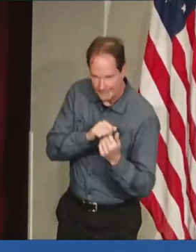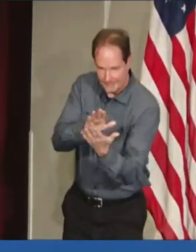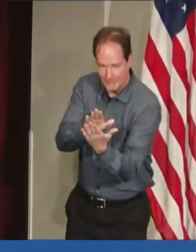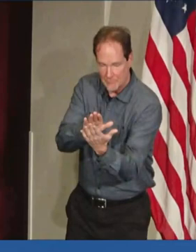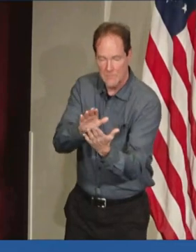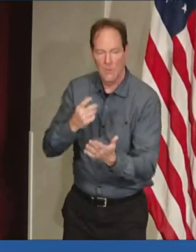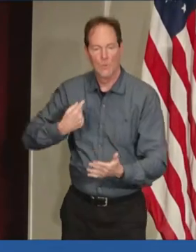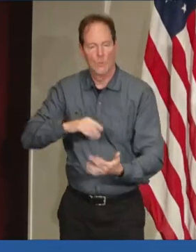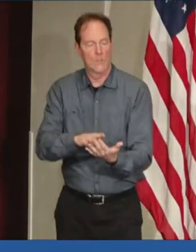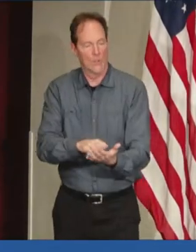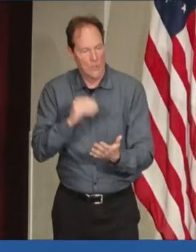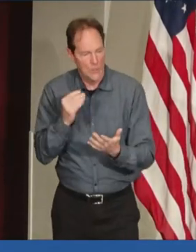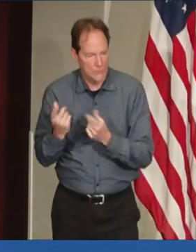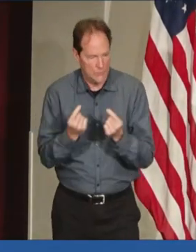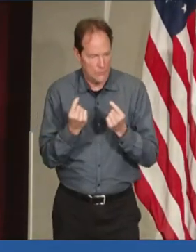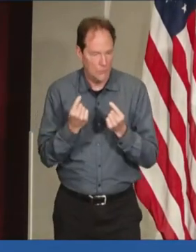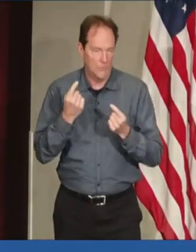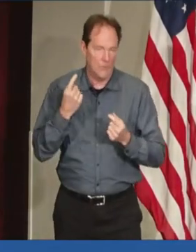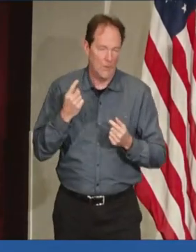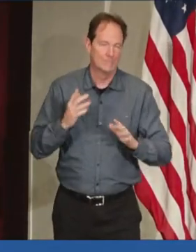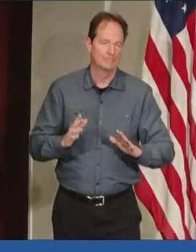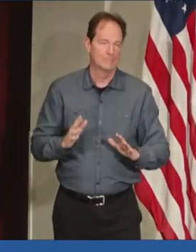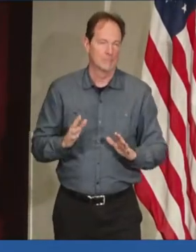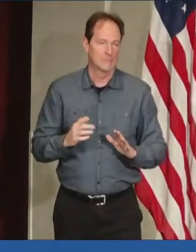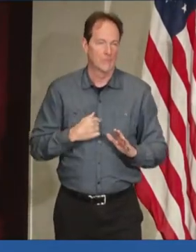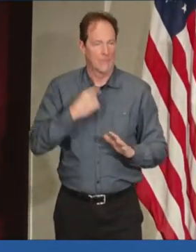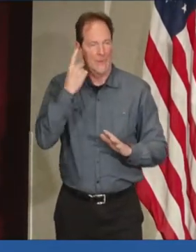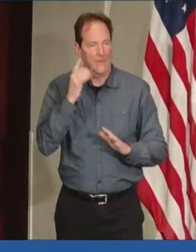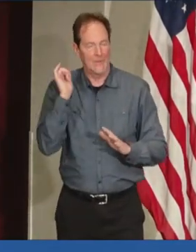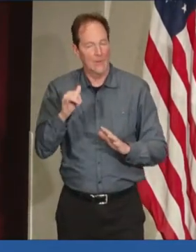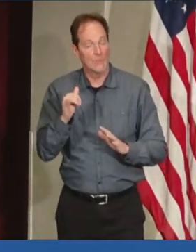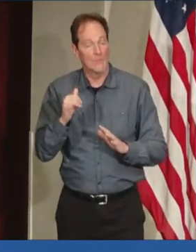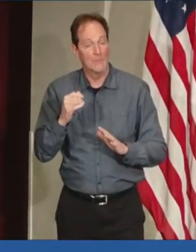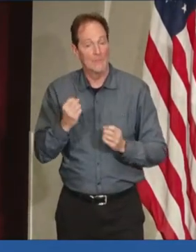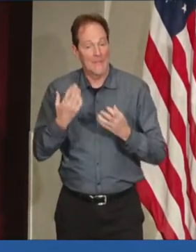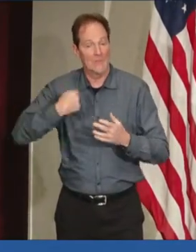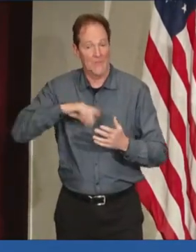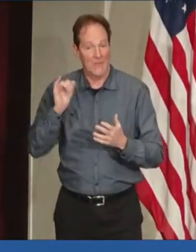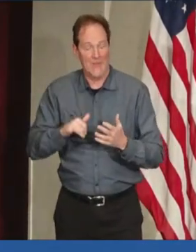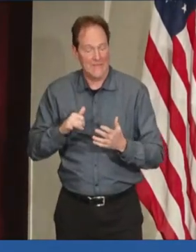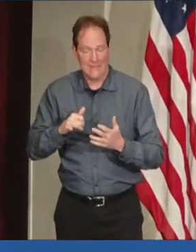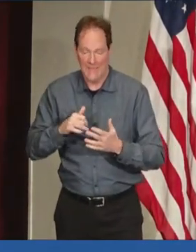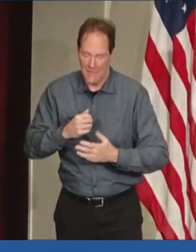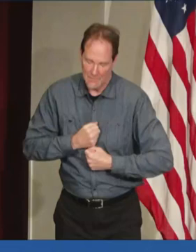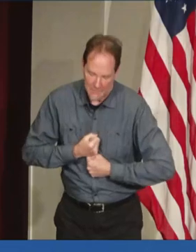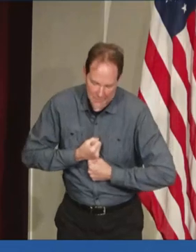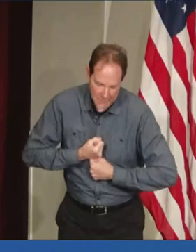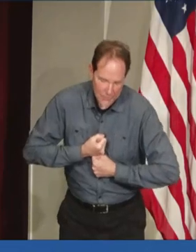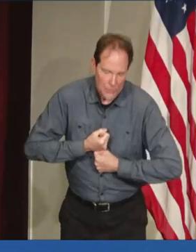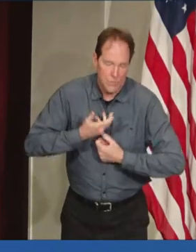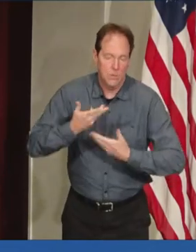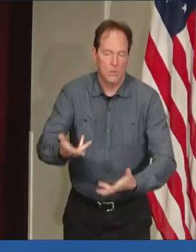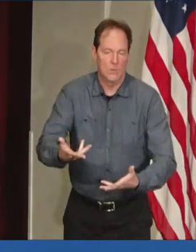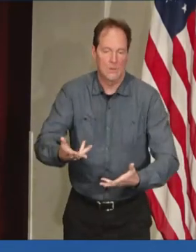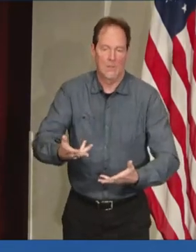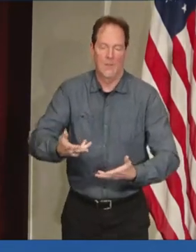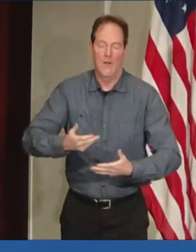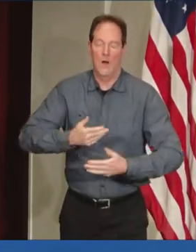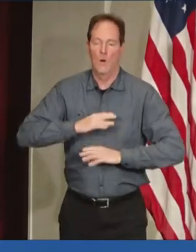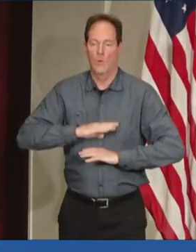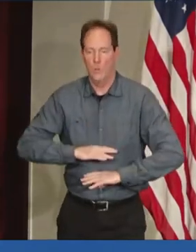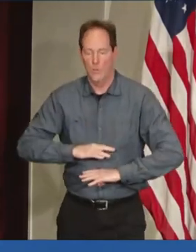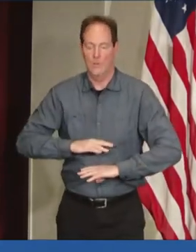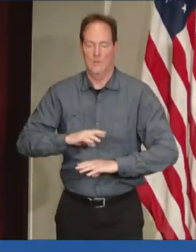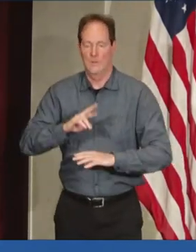order, I think it was a release for many of us to really be able to come out and be